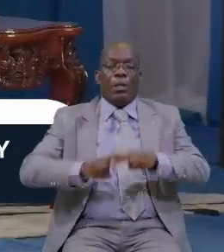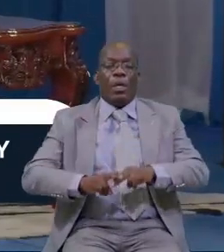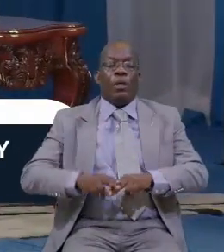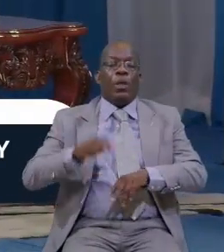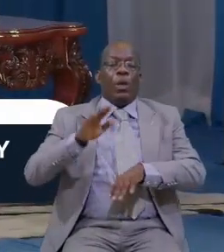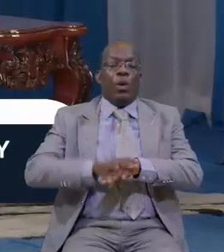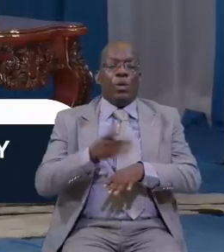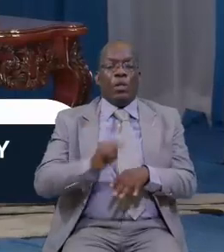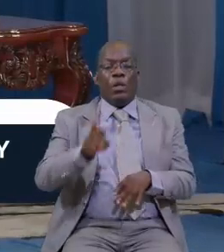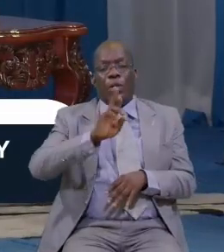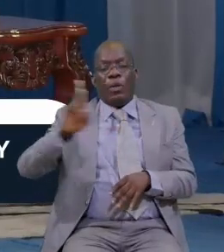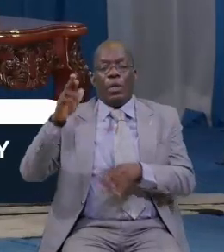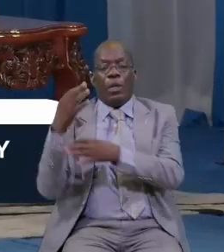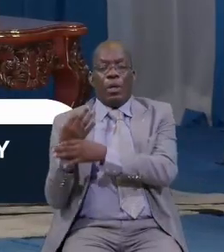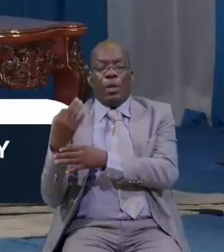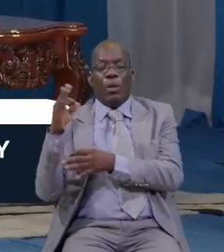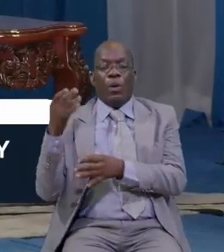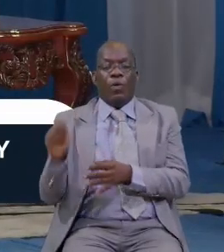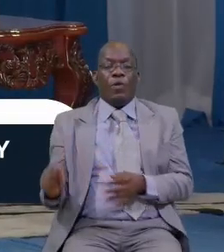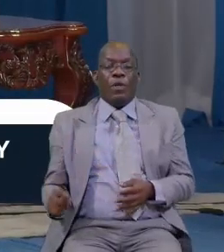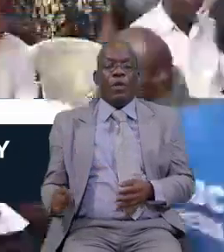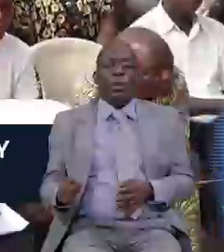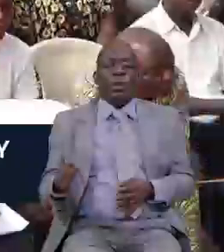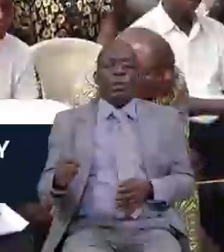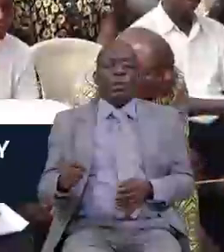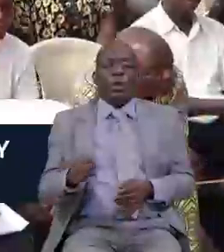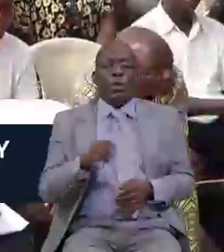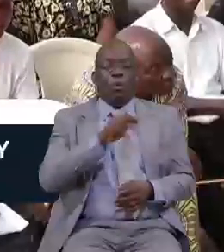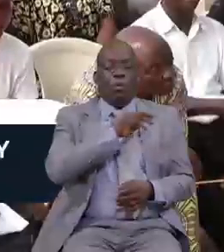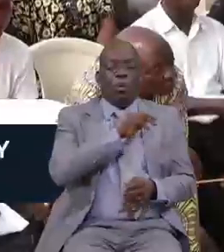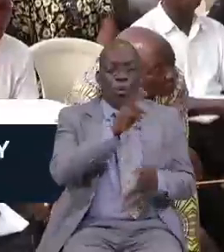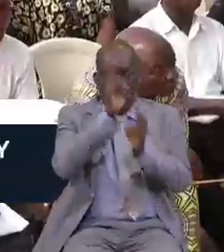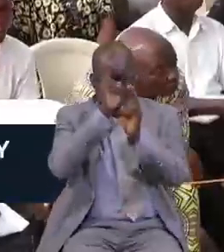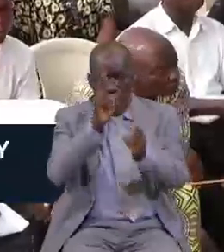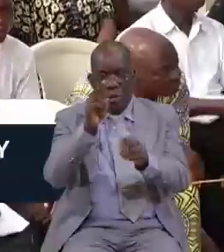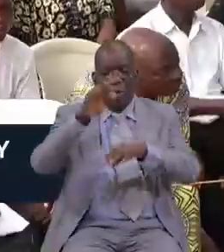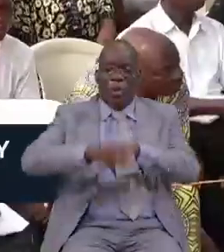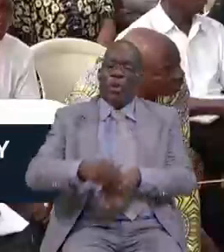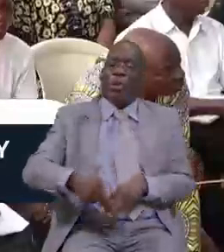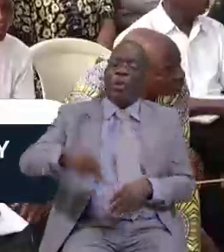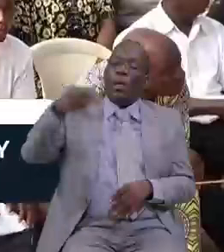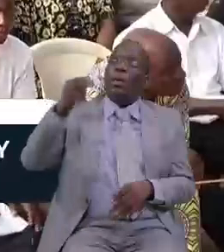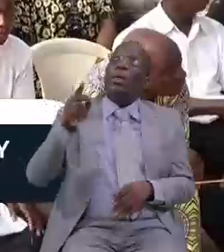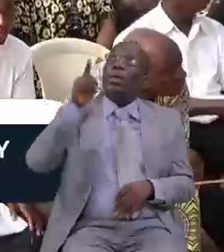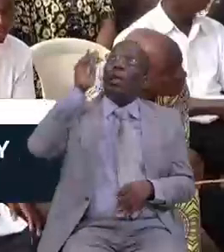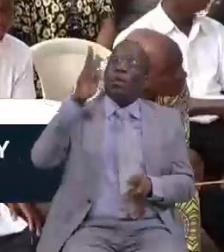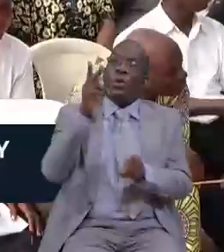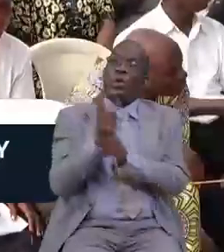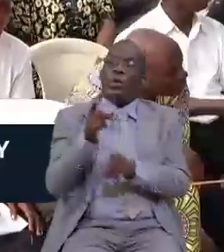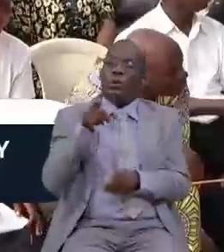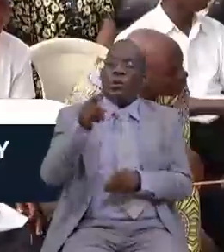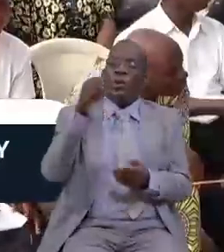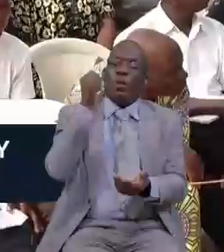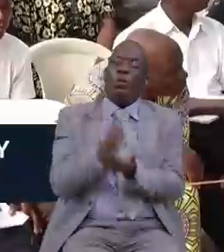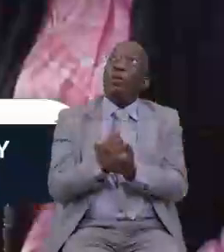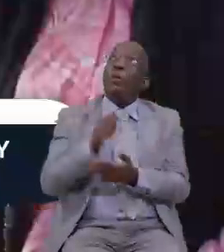hand of the majesty on high. He will uphold you. I said he